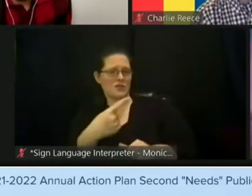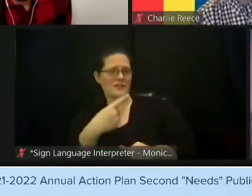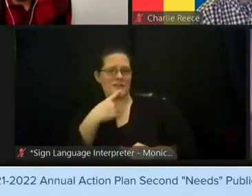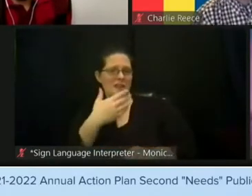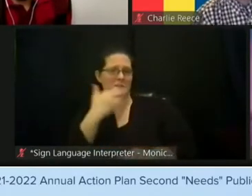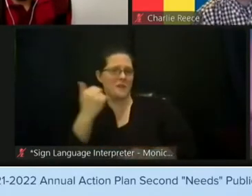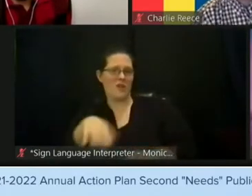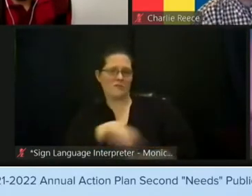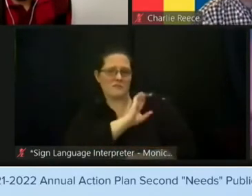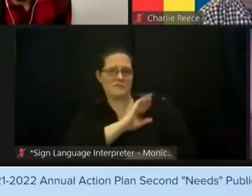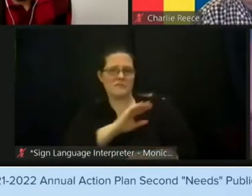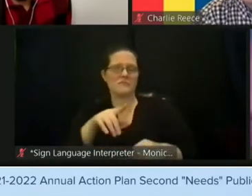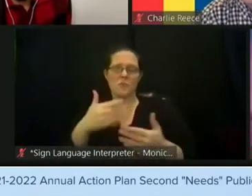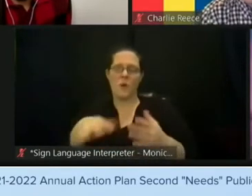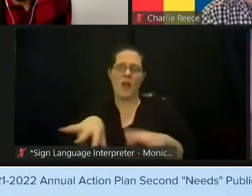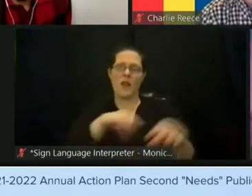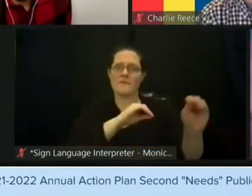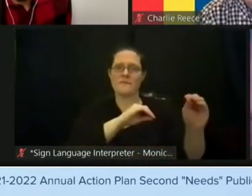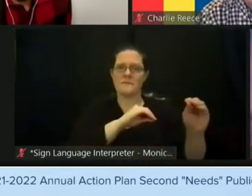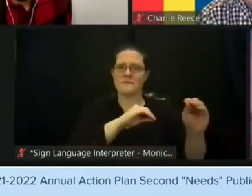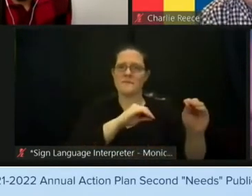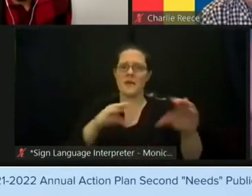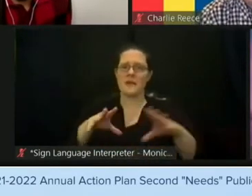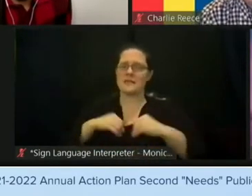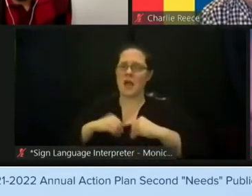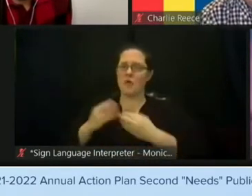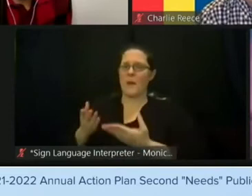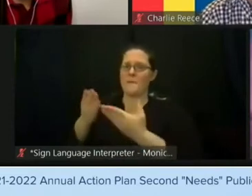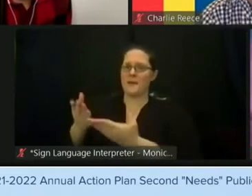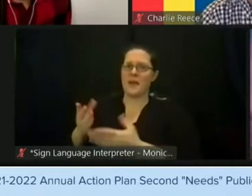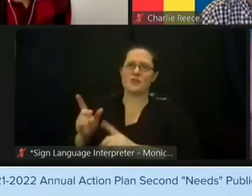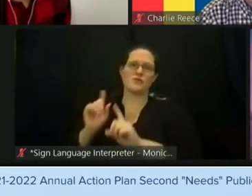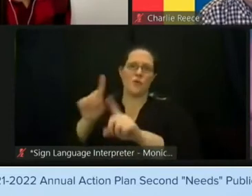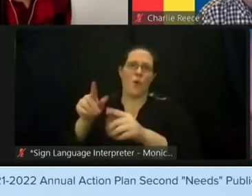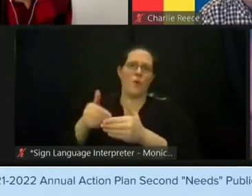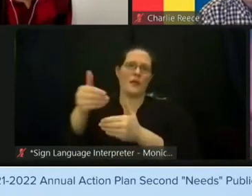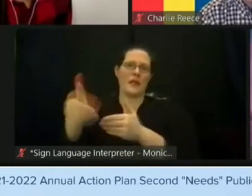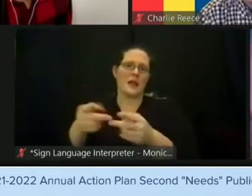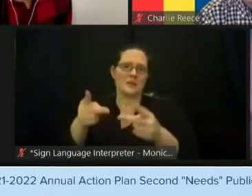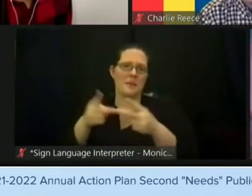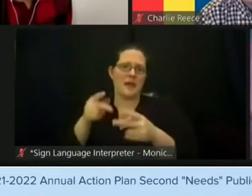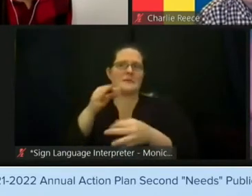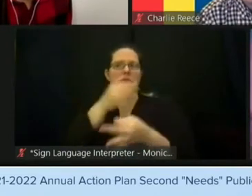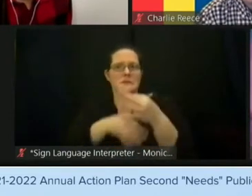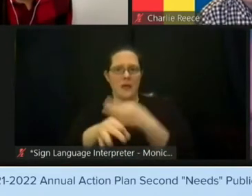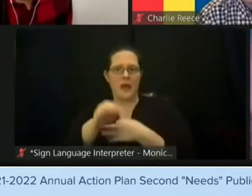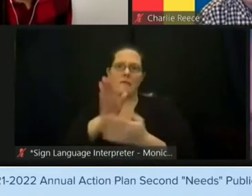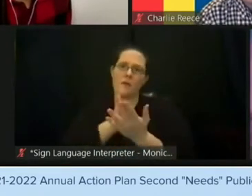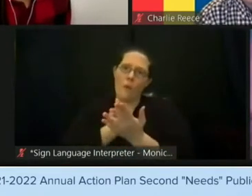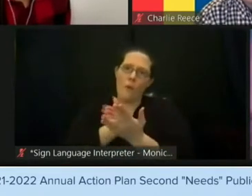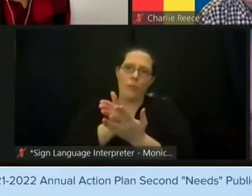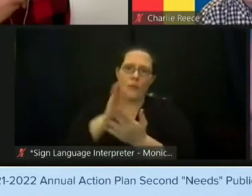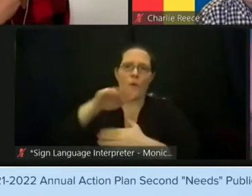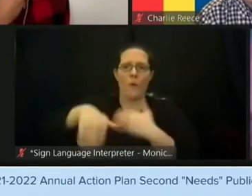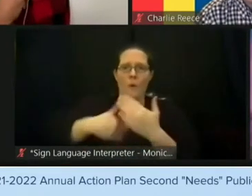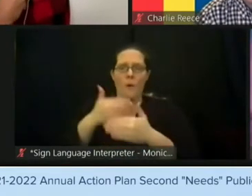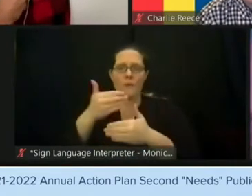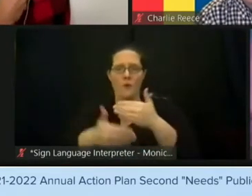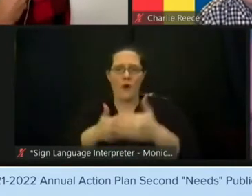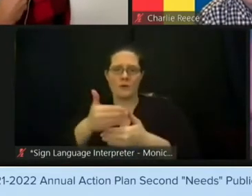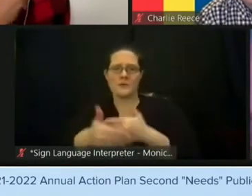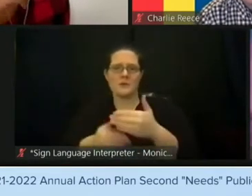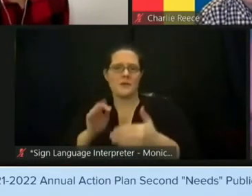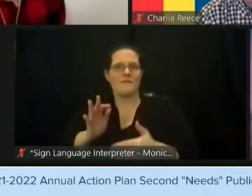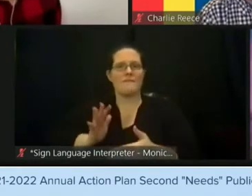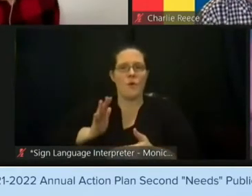on their own and taking a good recommendation to get the next place rather than having to go through the entire process of a